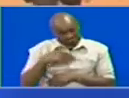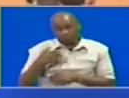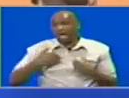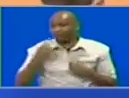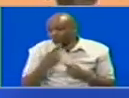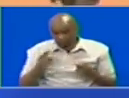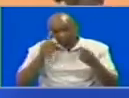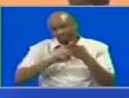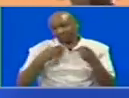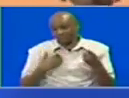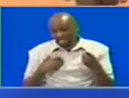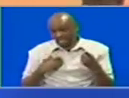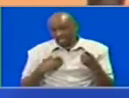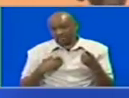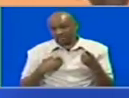have